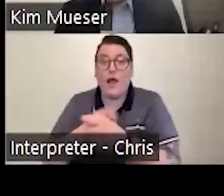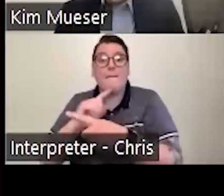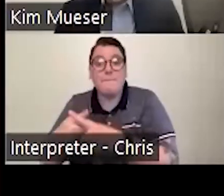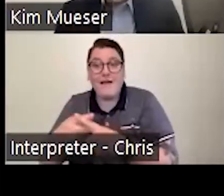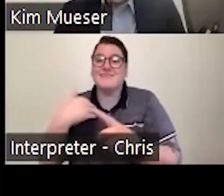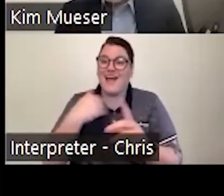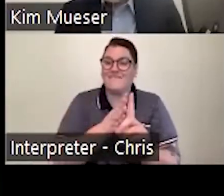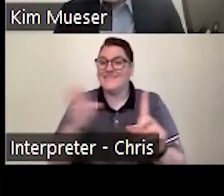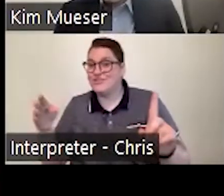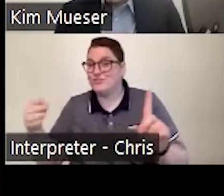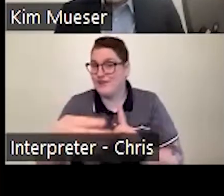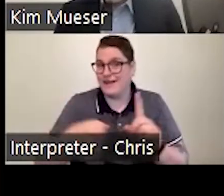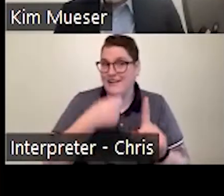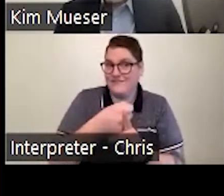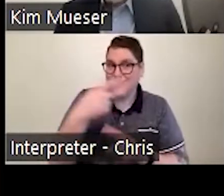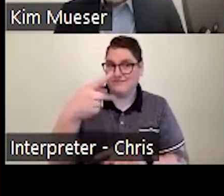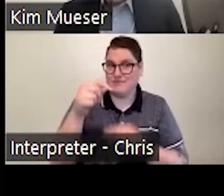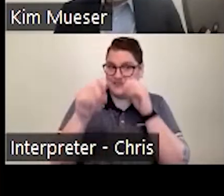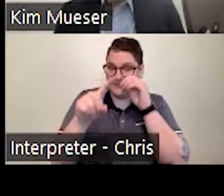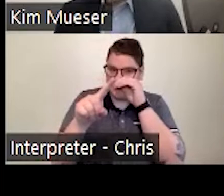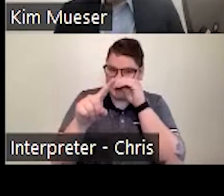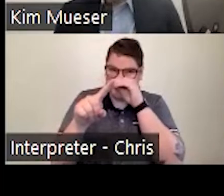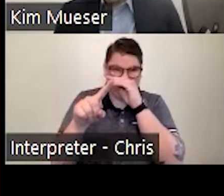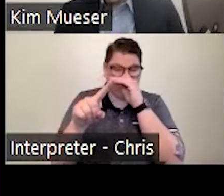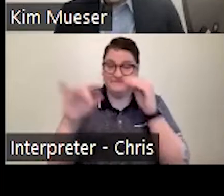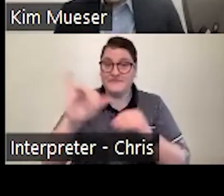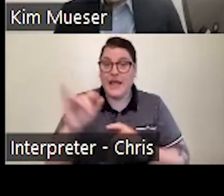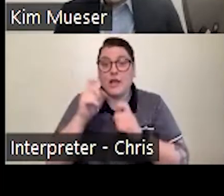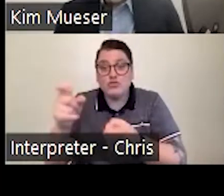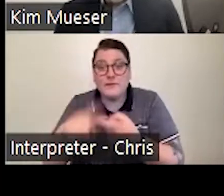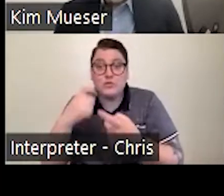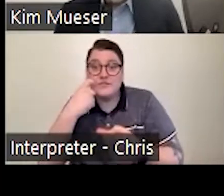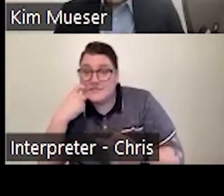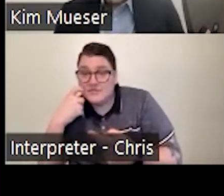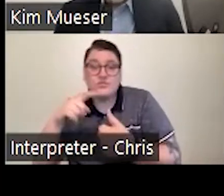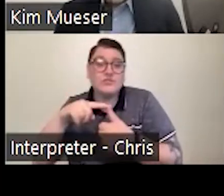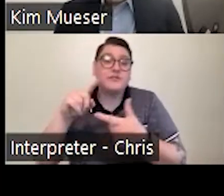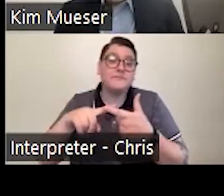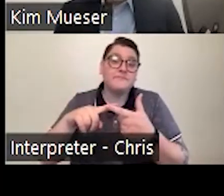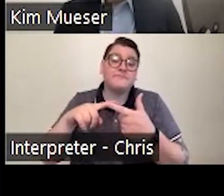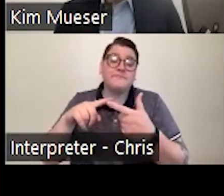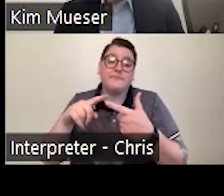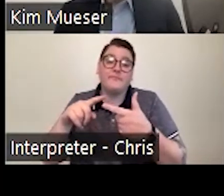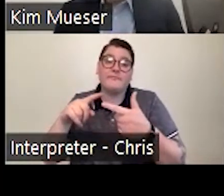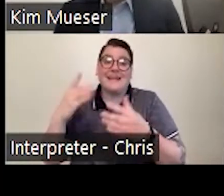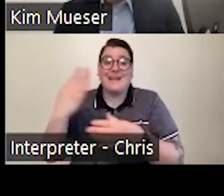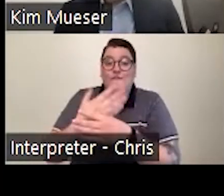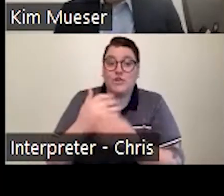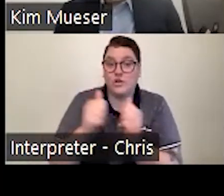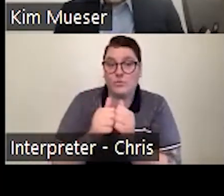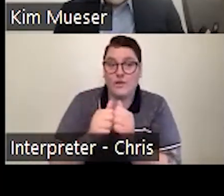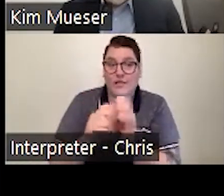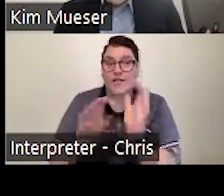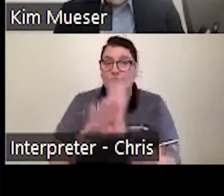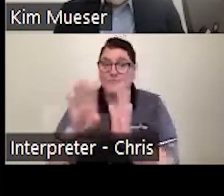of PTSD on worsening the course of illness, such as contributing to substance abuse, which can worsen symptoms, interfering with developing a good